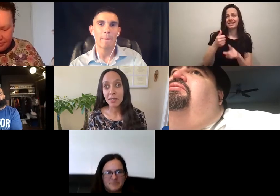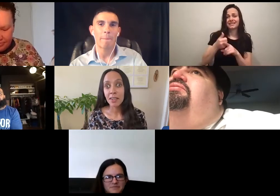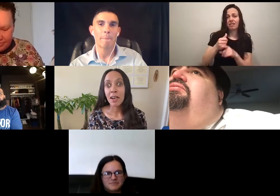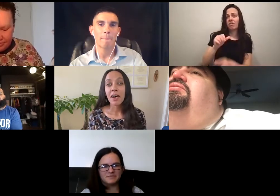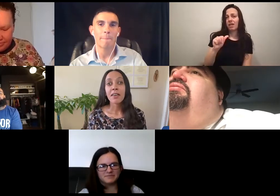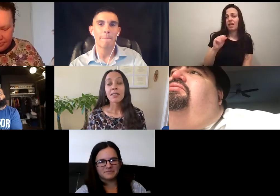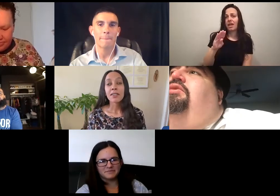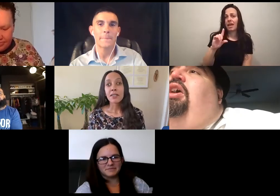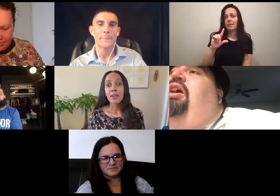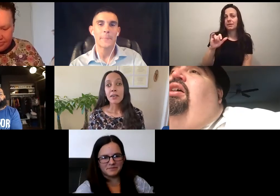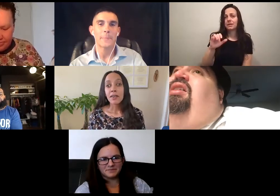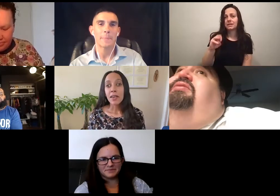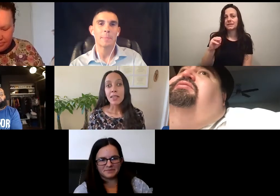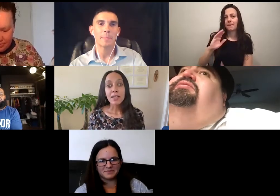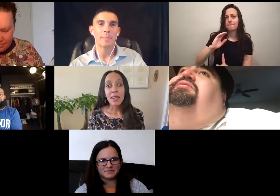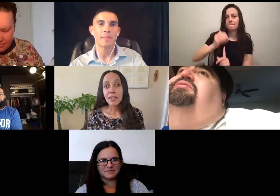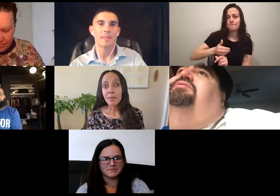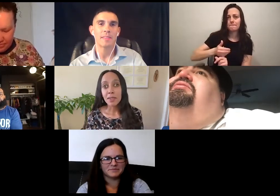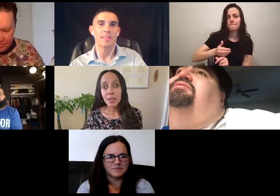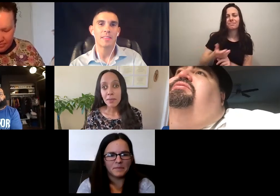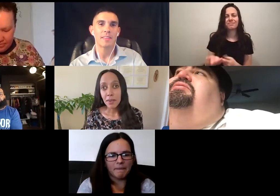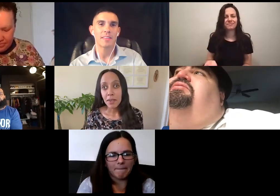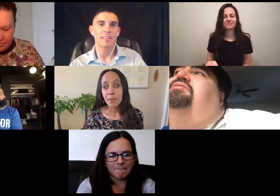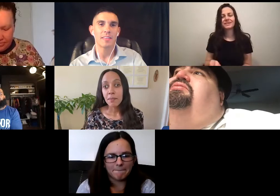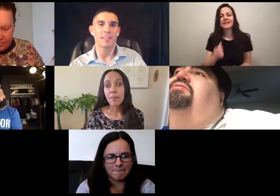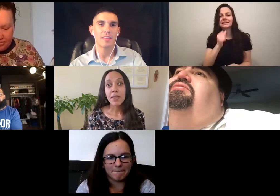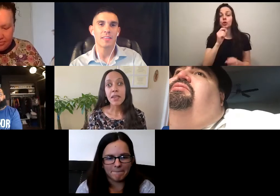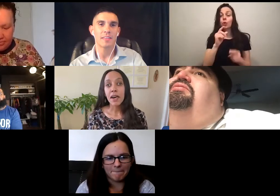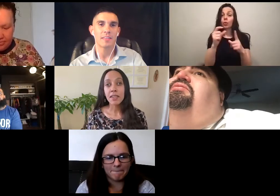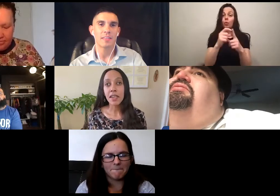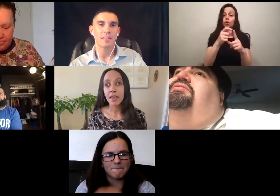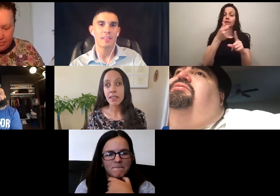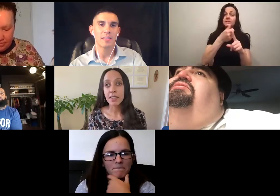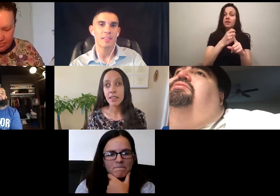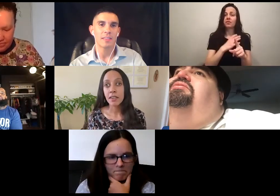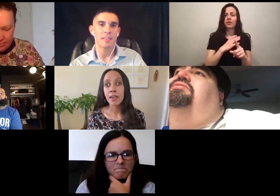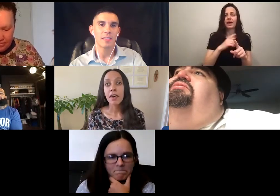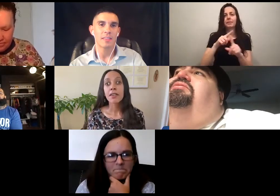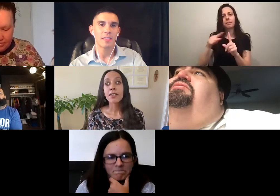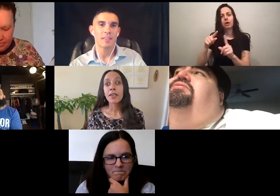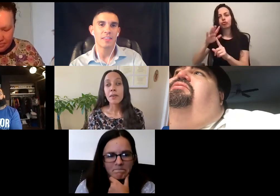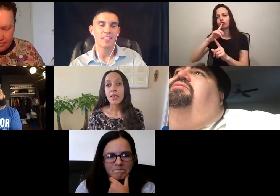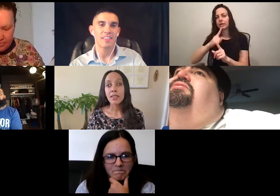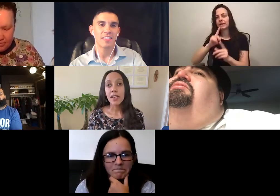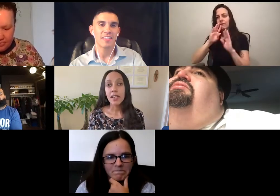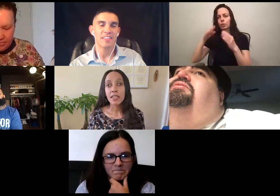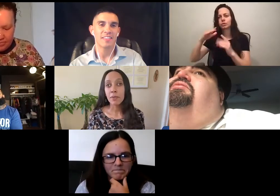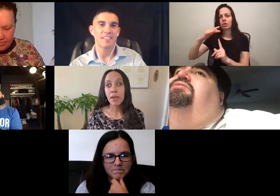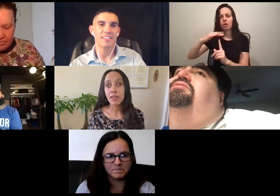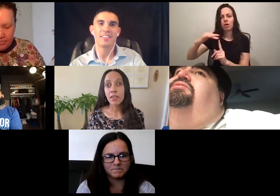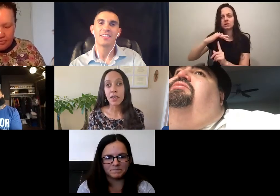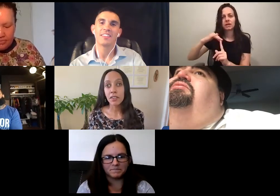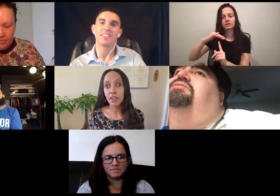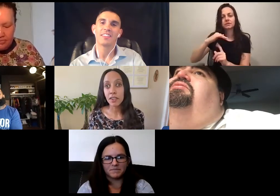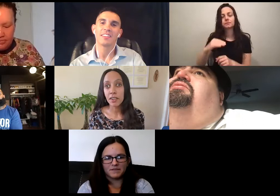disguise. So it's not so much the word, but the context. So when we say